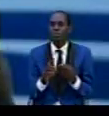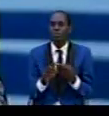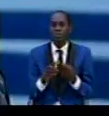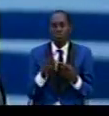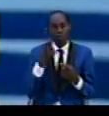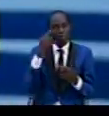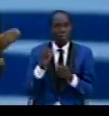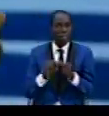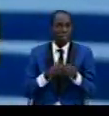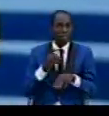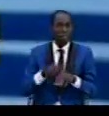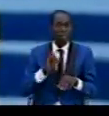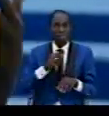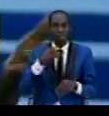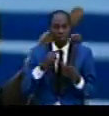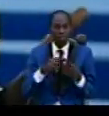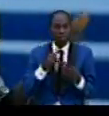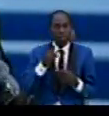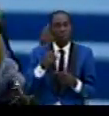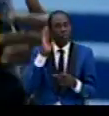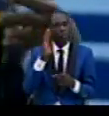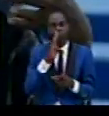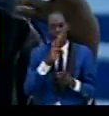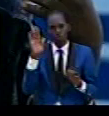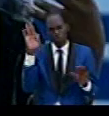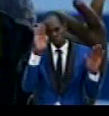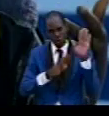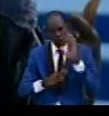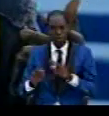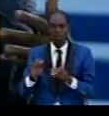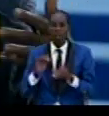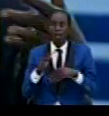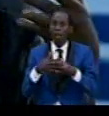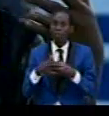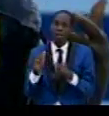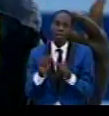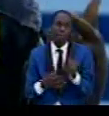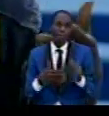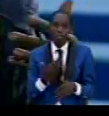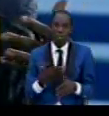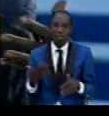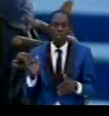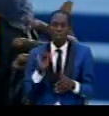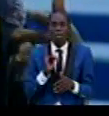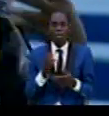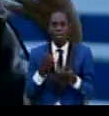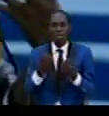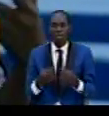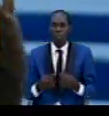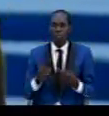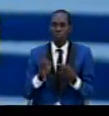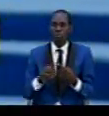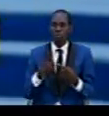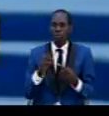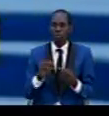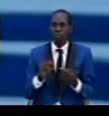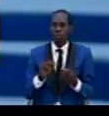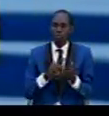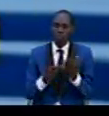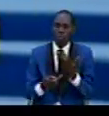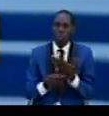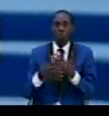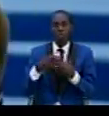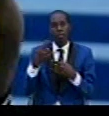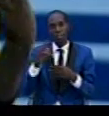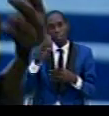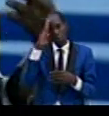him, he'll be worried and everything. So after everything, I came to the program. After the man of God prayed,